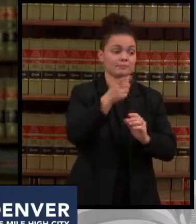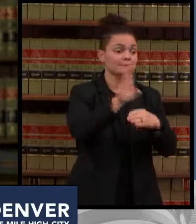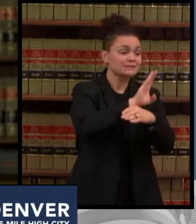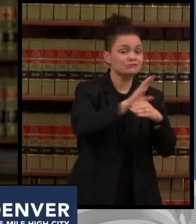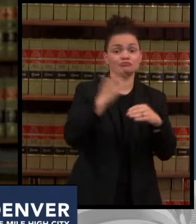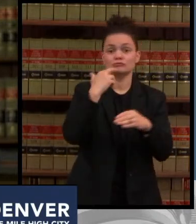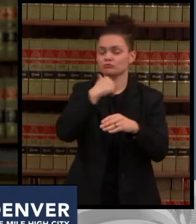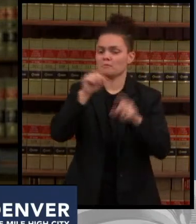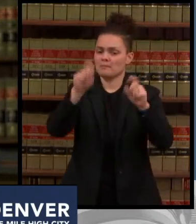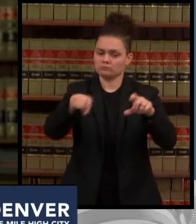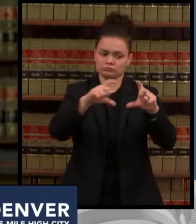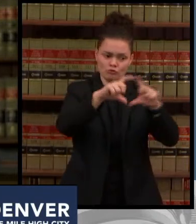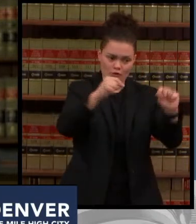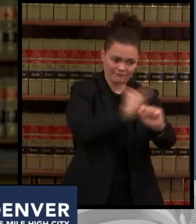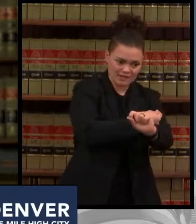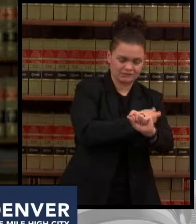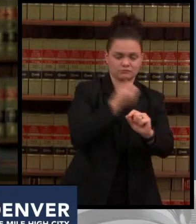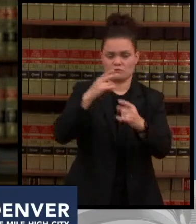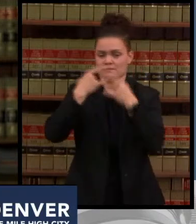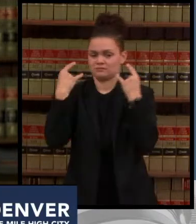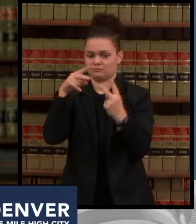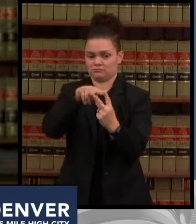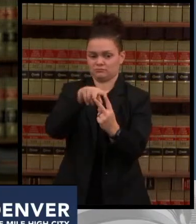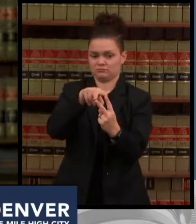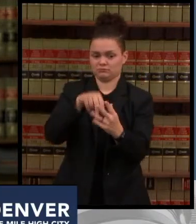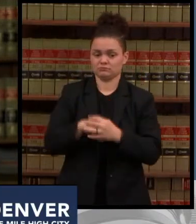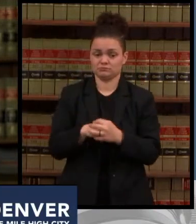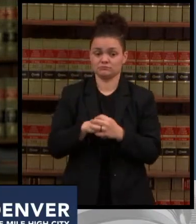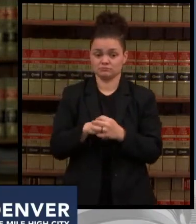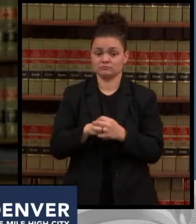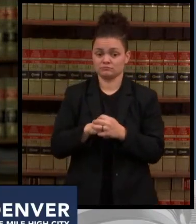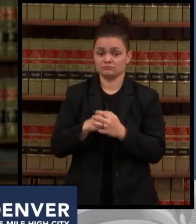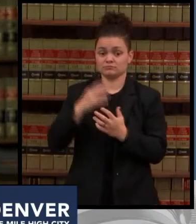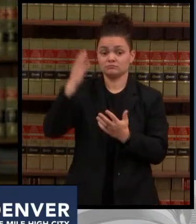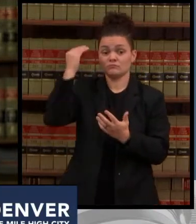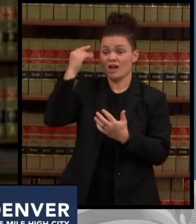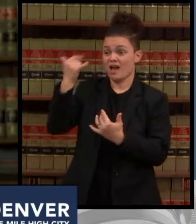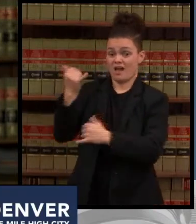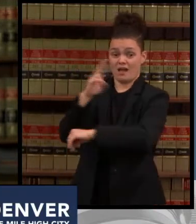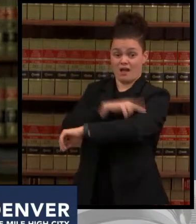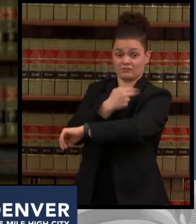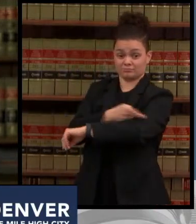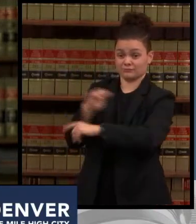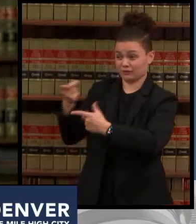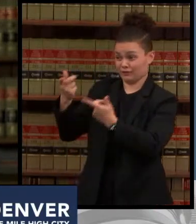now because of those who have chosen not to get vaccinated. Let's take a look at where we are.